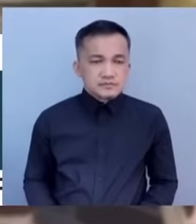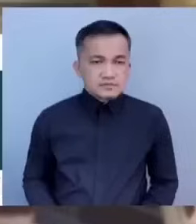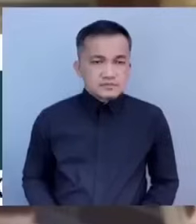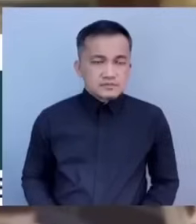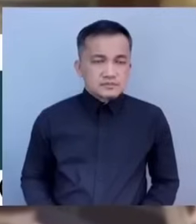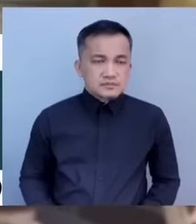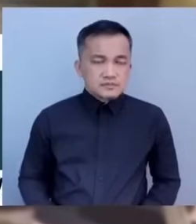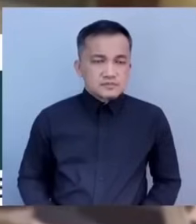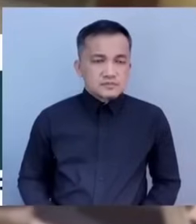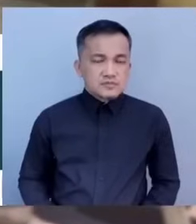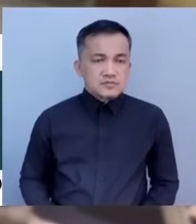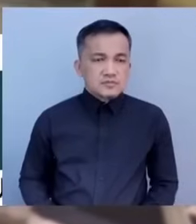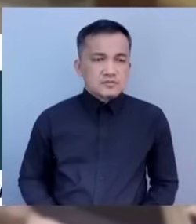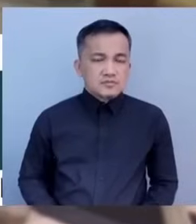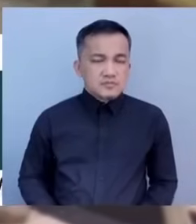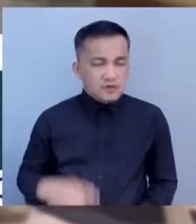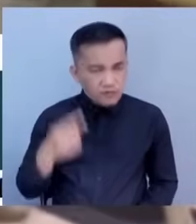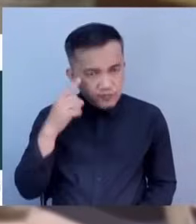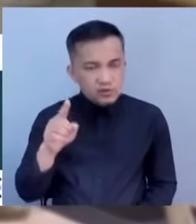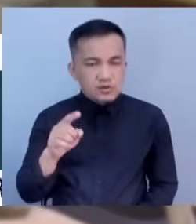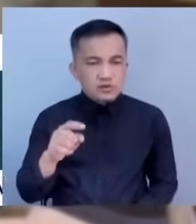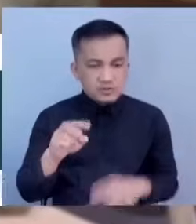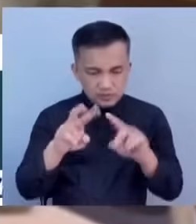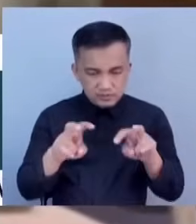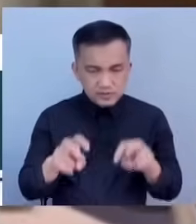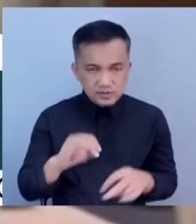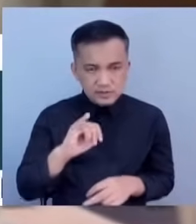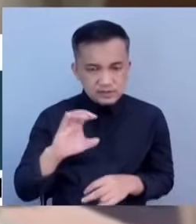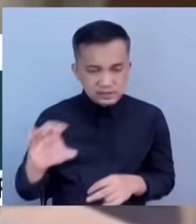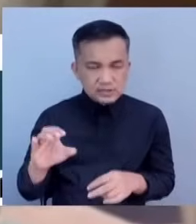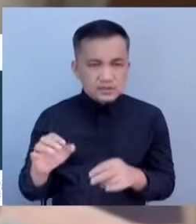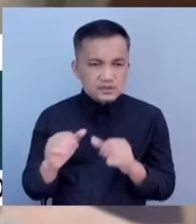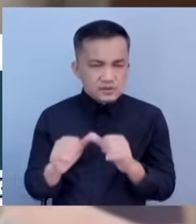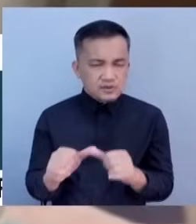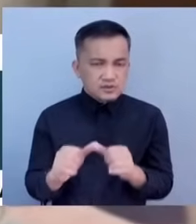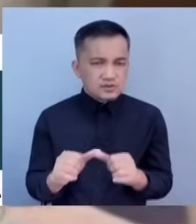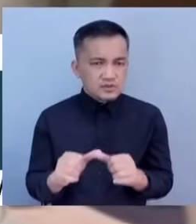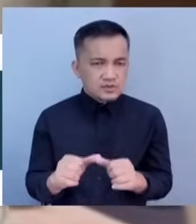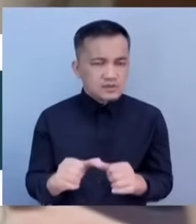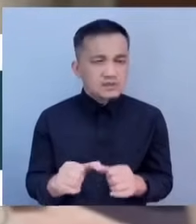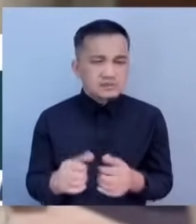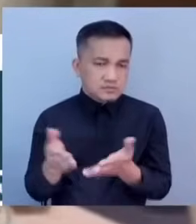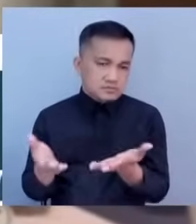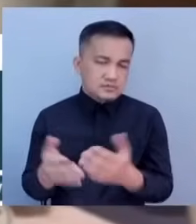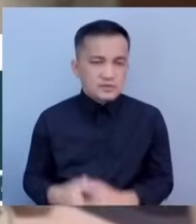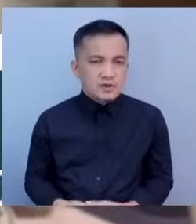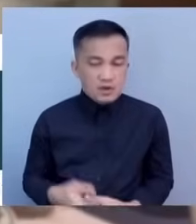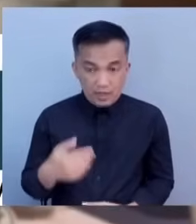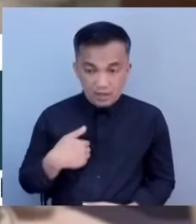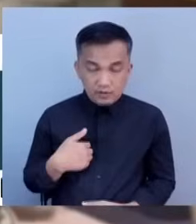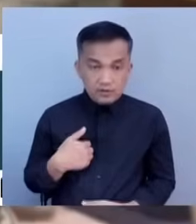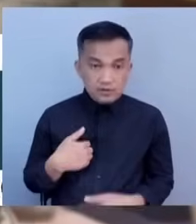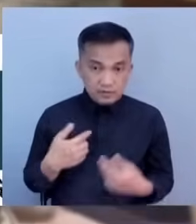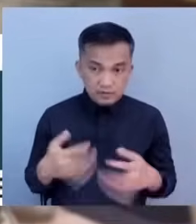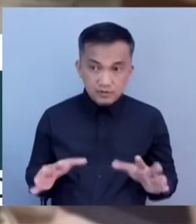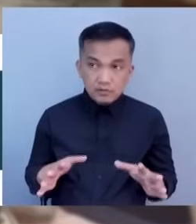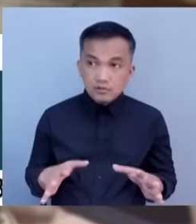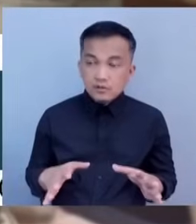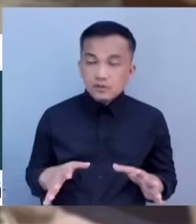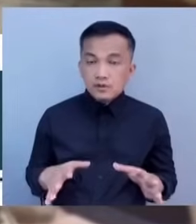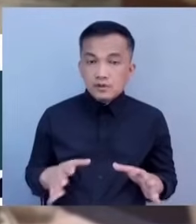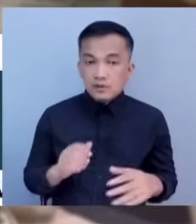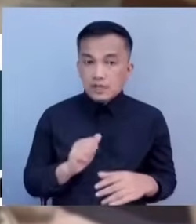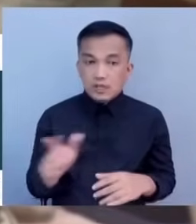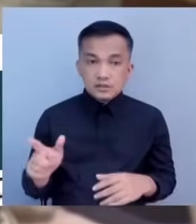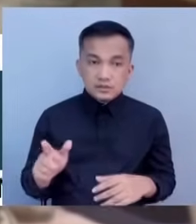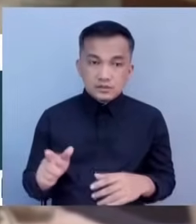ICC. Although ongoing na nga yan. Yes, I'm very much willing. Kasi after all, sinimulan ko